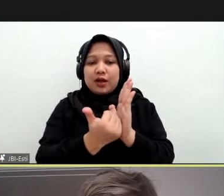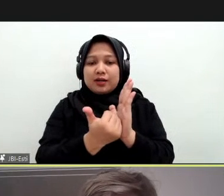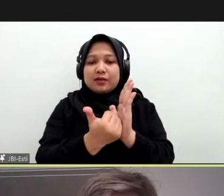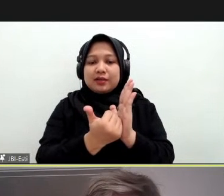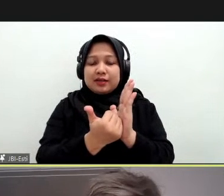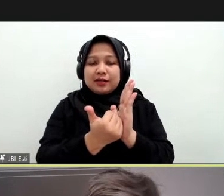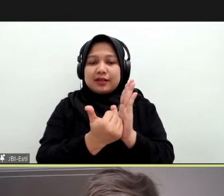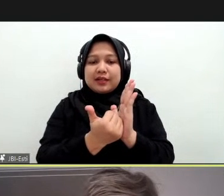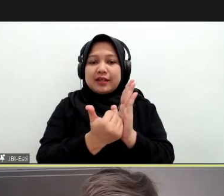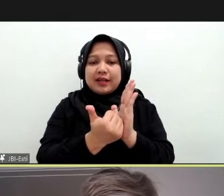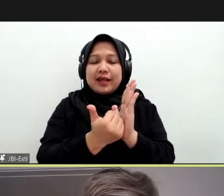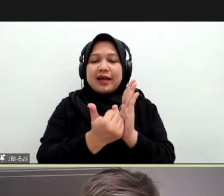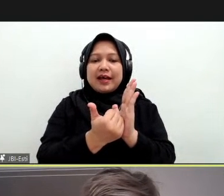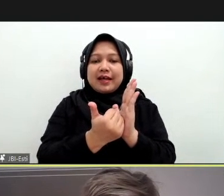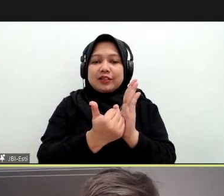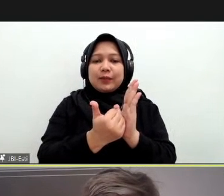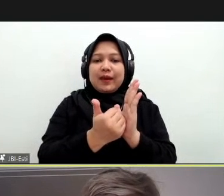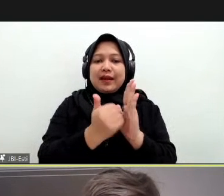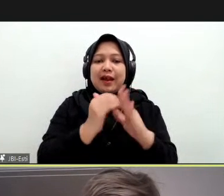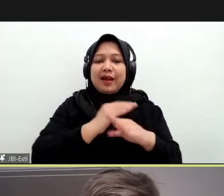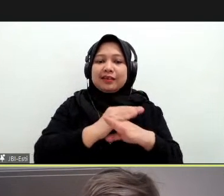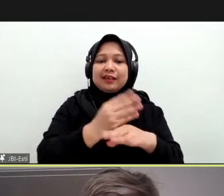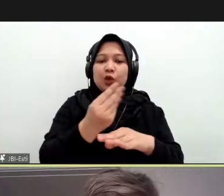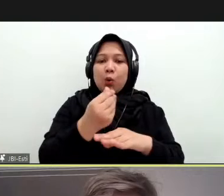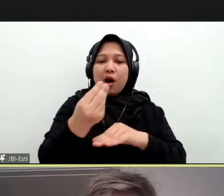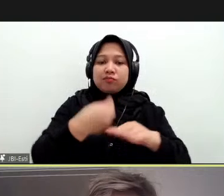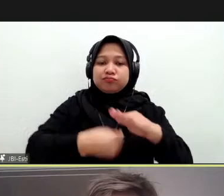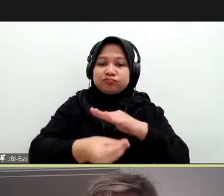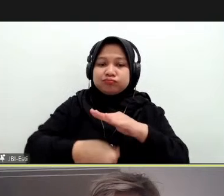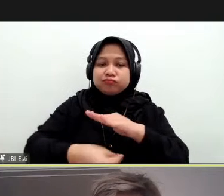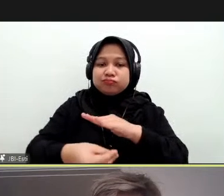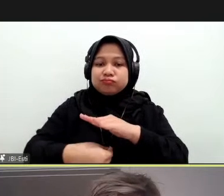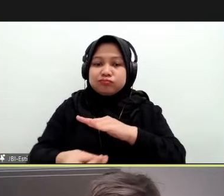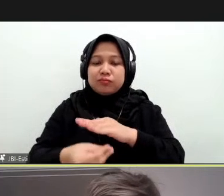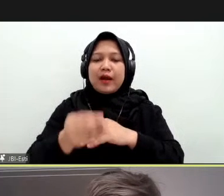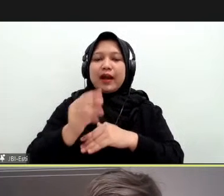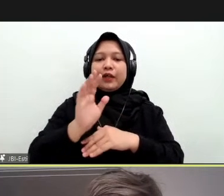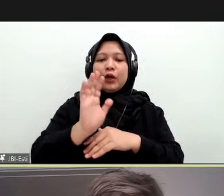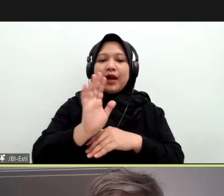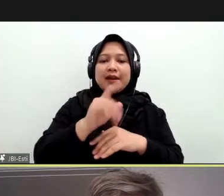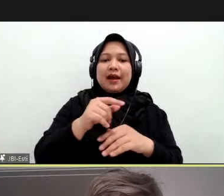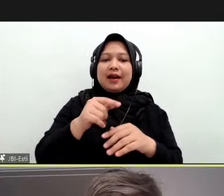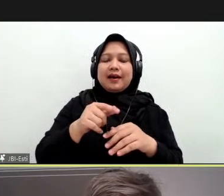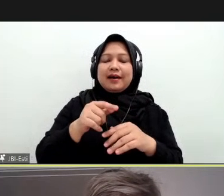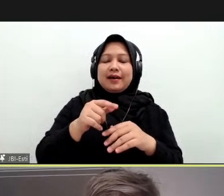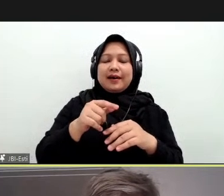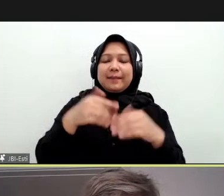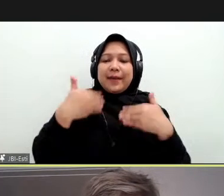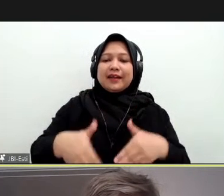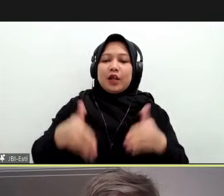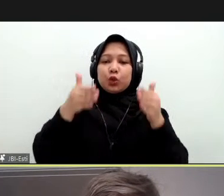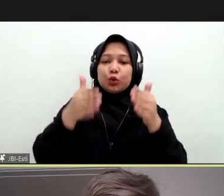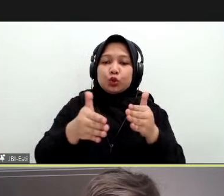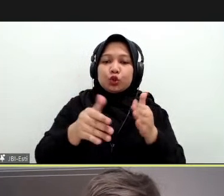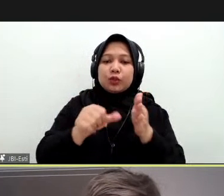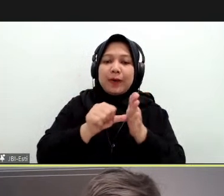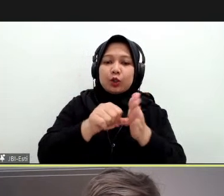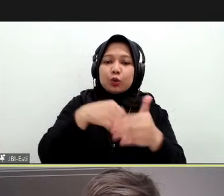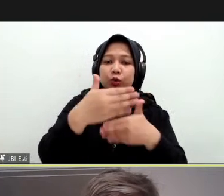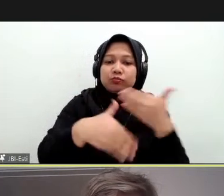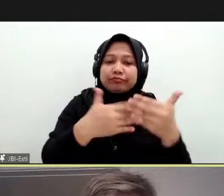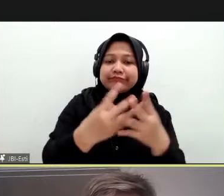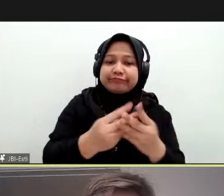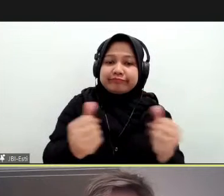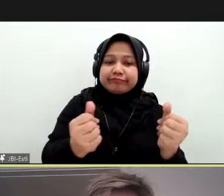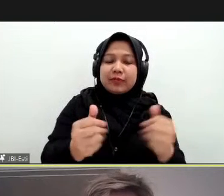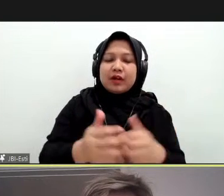that there is an increased use of technology in the fintech industry to ensure compliance with anti-money laundering and counterterrorism financing